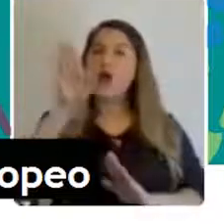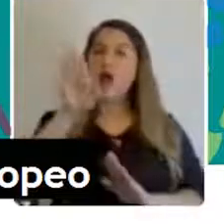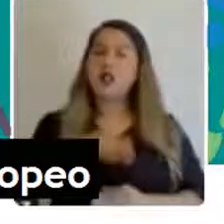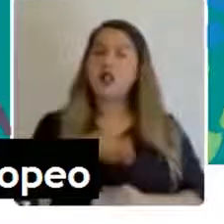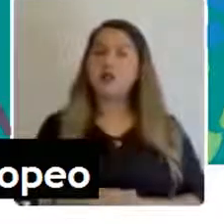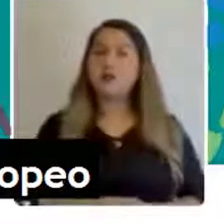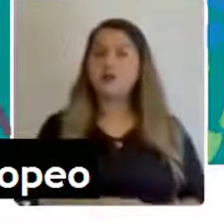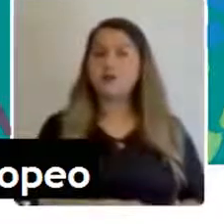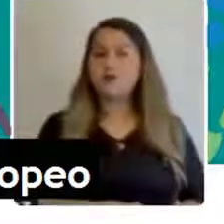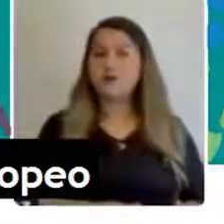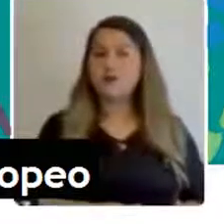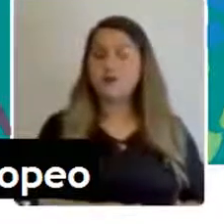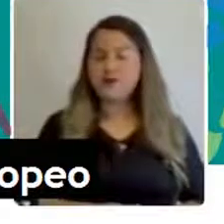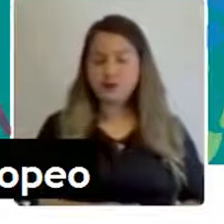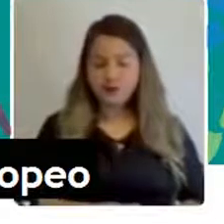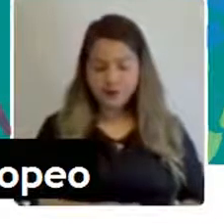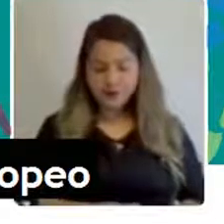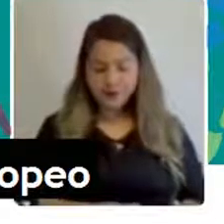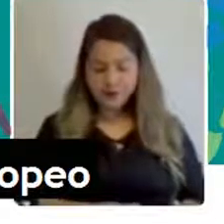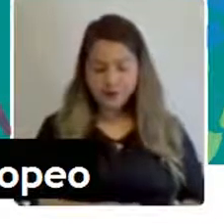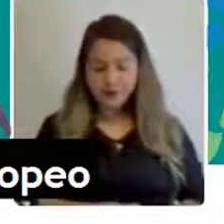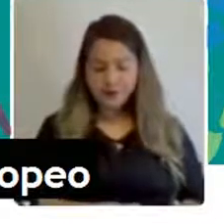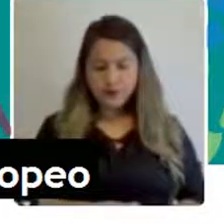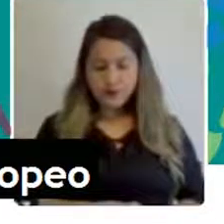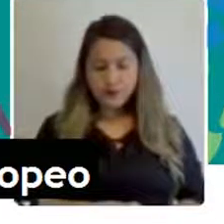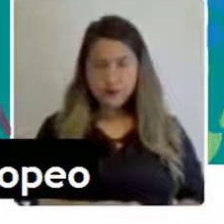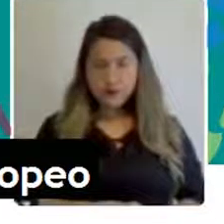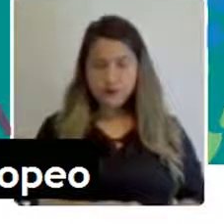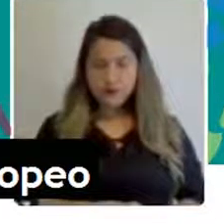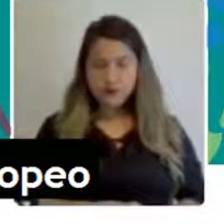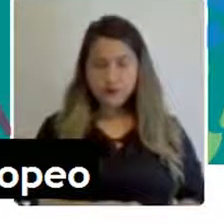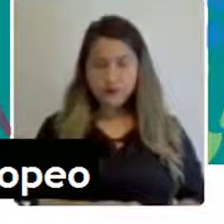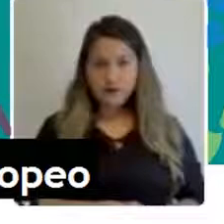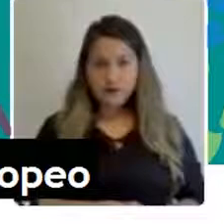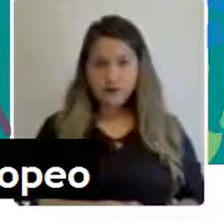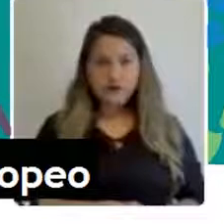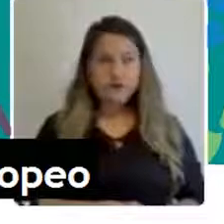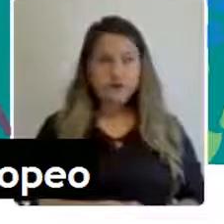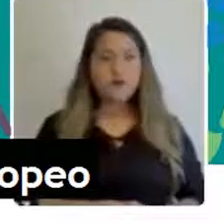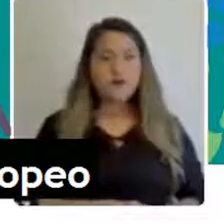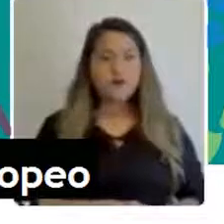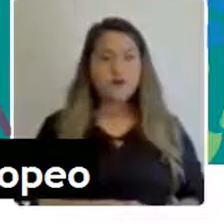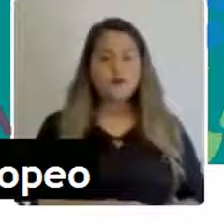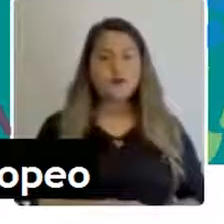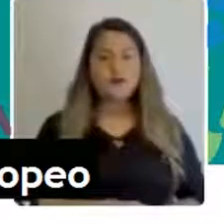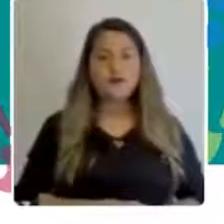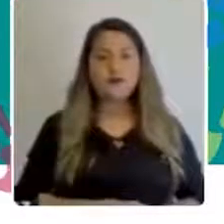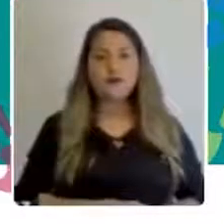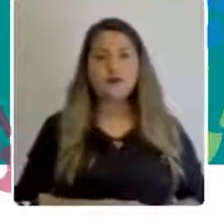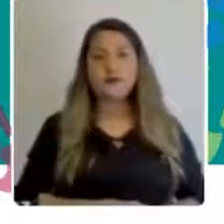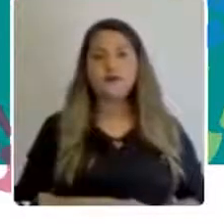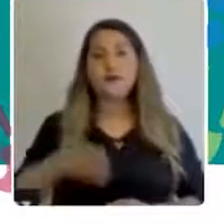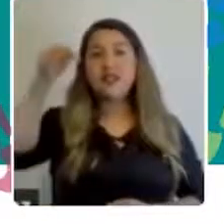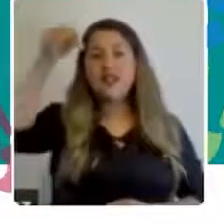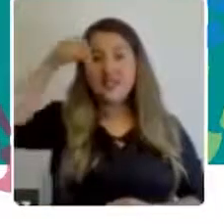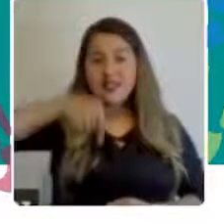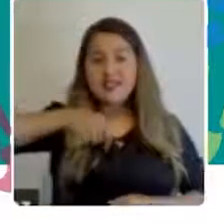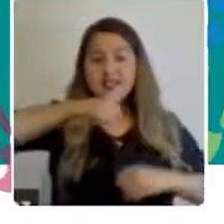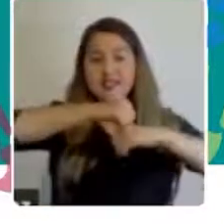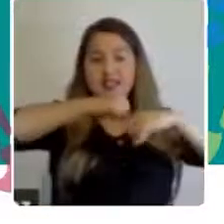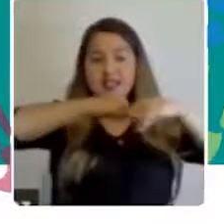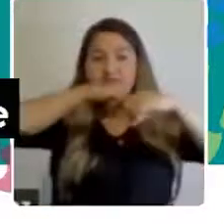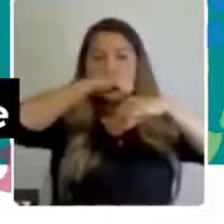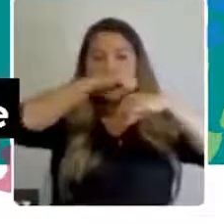this structure changed completely the scenario in Europe about rare